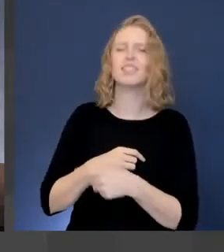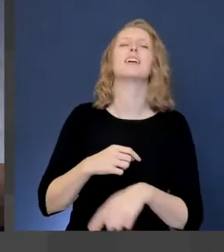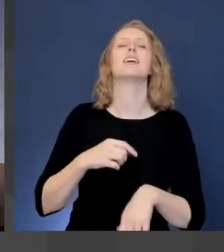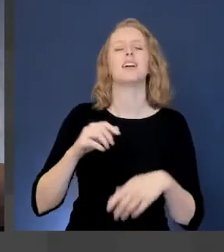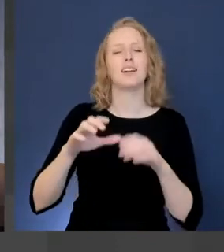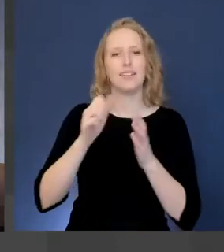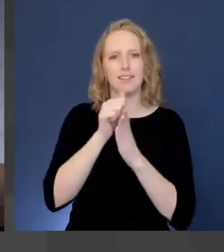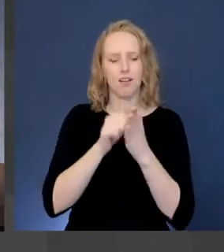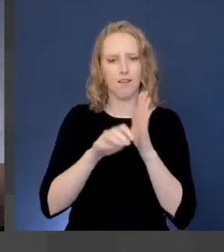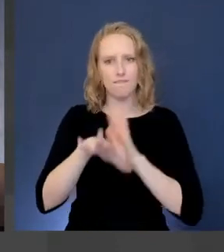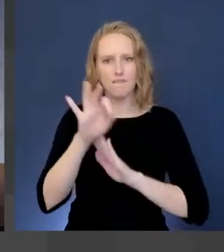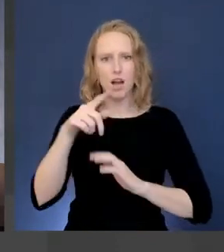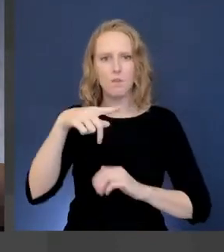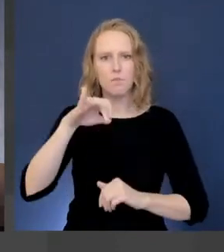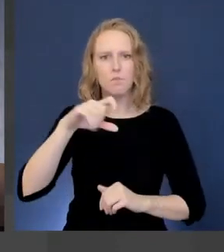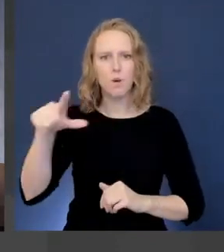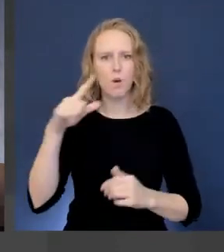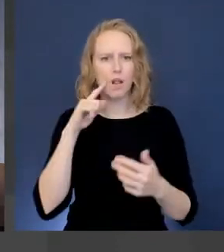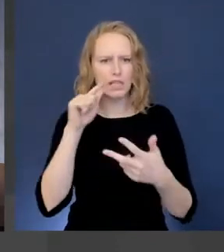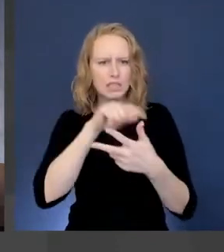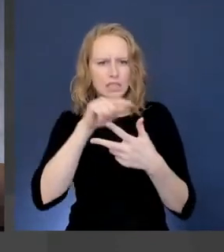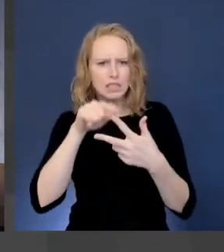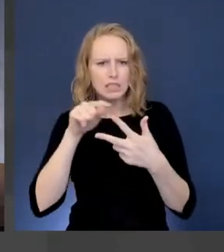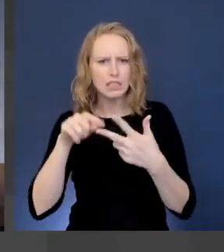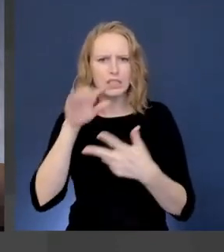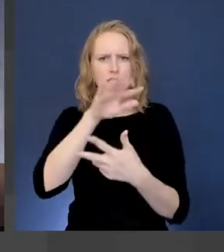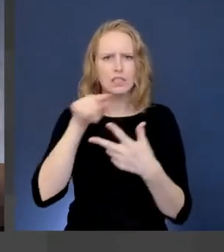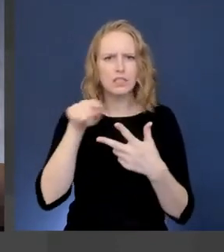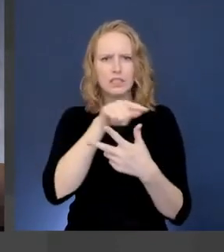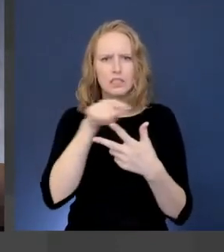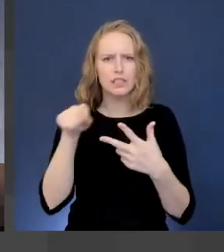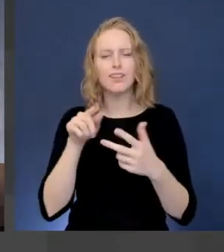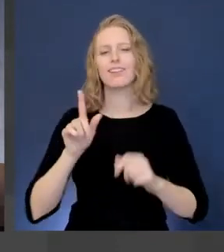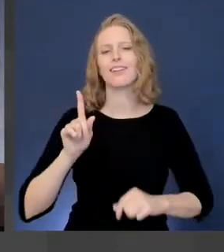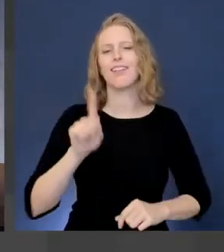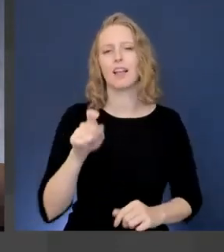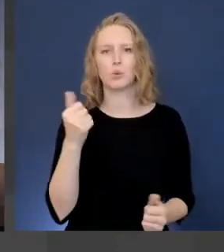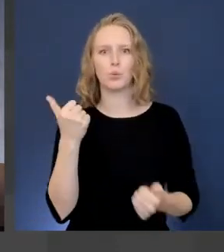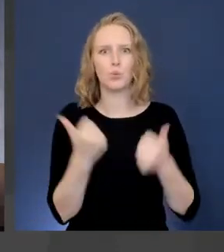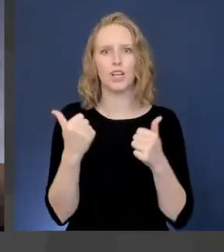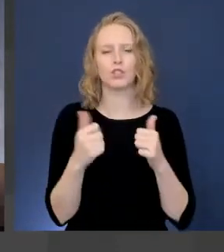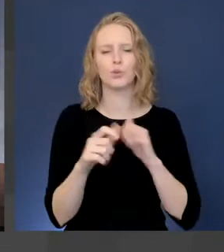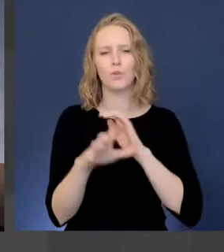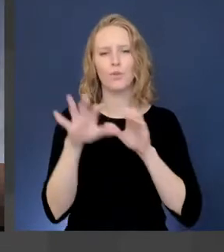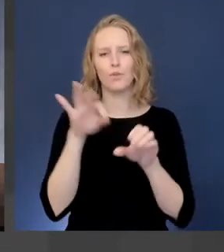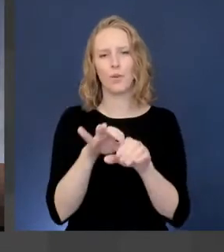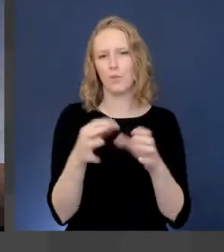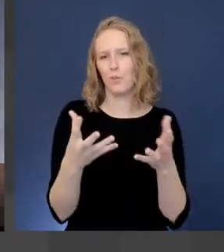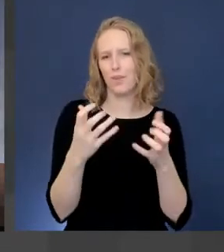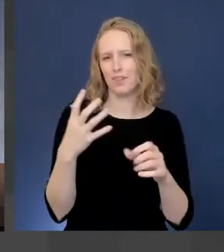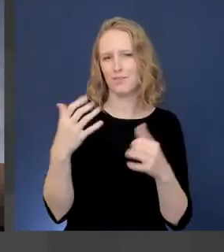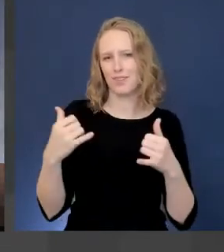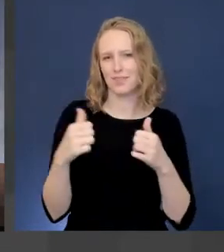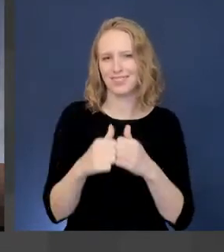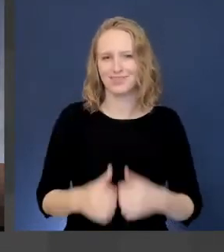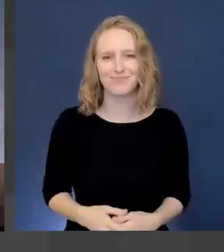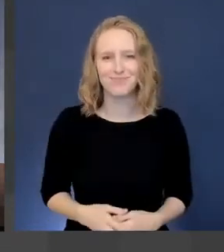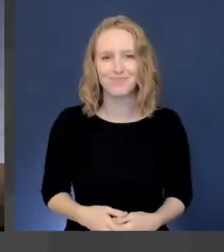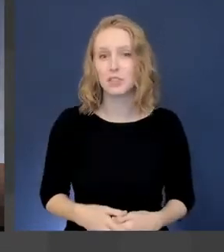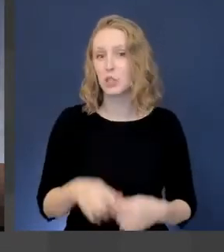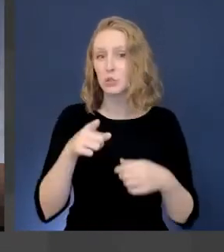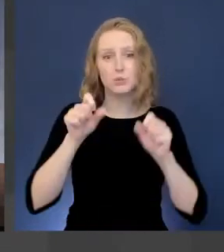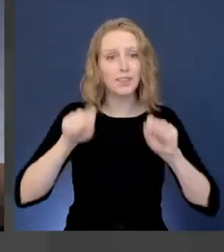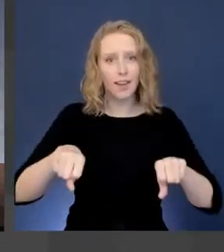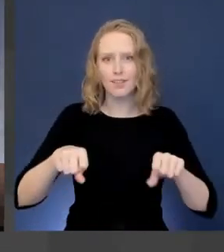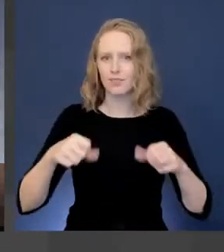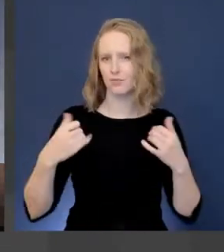choices. Don't forget to click on the mob you most want to play Minecraft with. You can do it right now. After the first